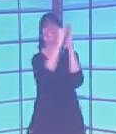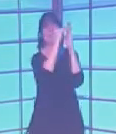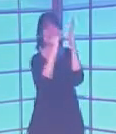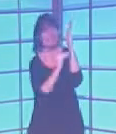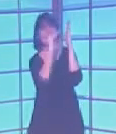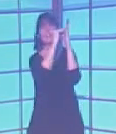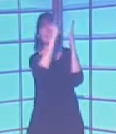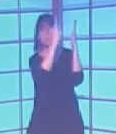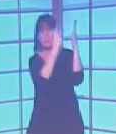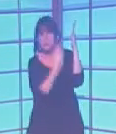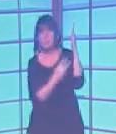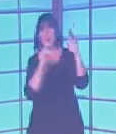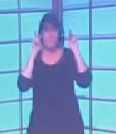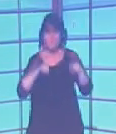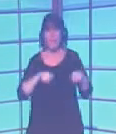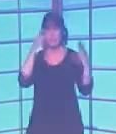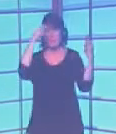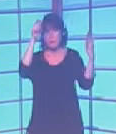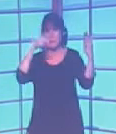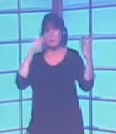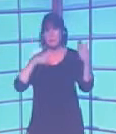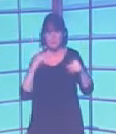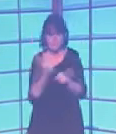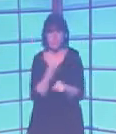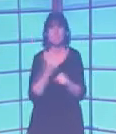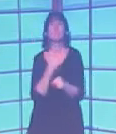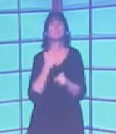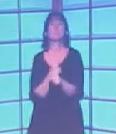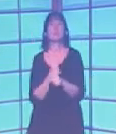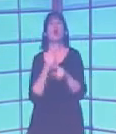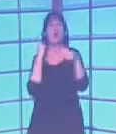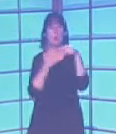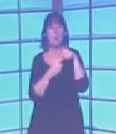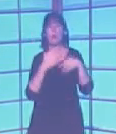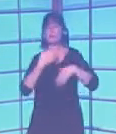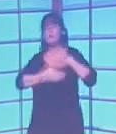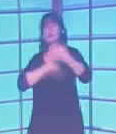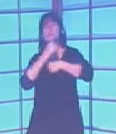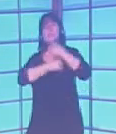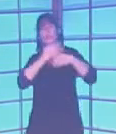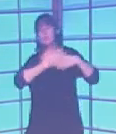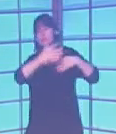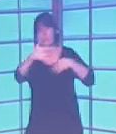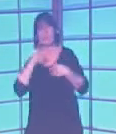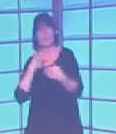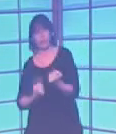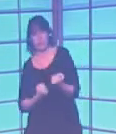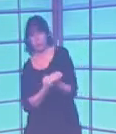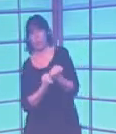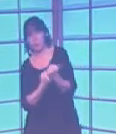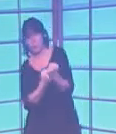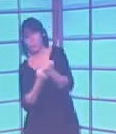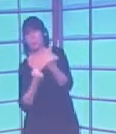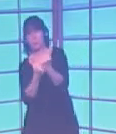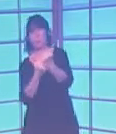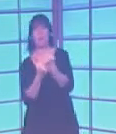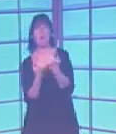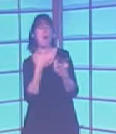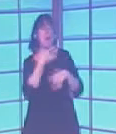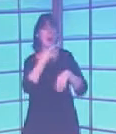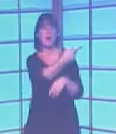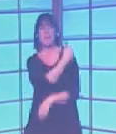wider development and maintenance plans, as well as ongoing support, advice and guidance from our access and development team.